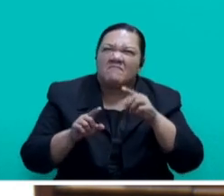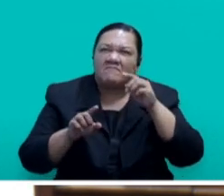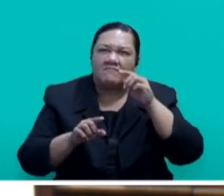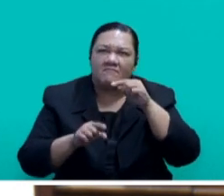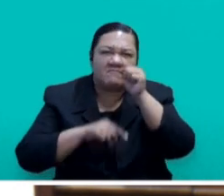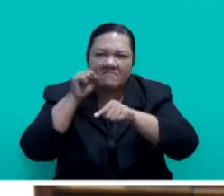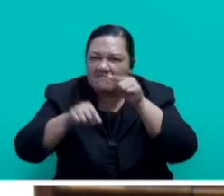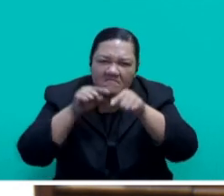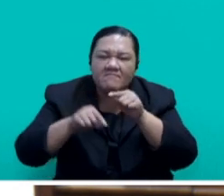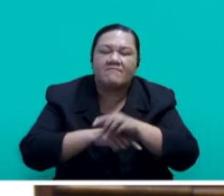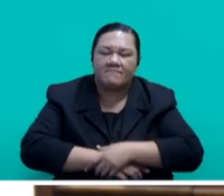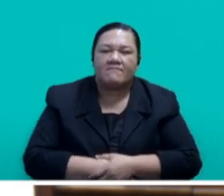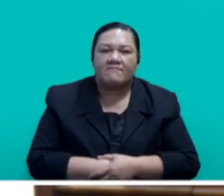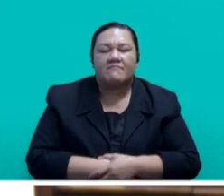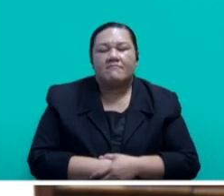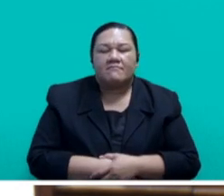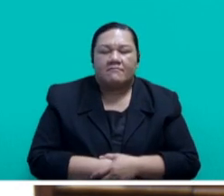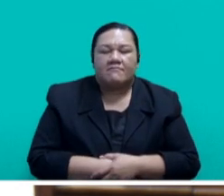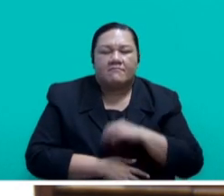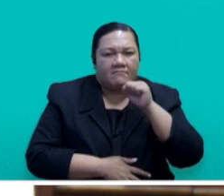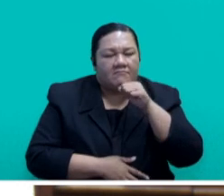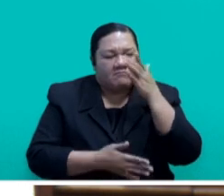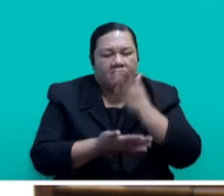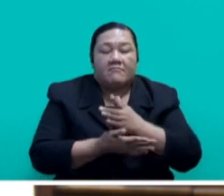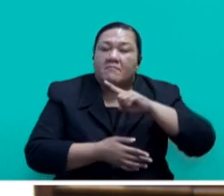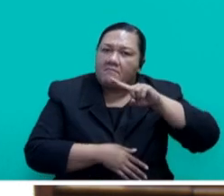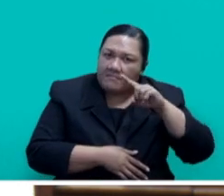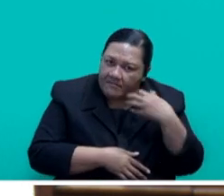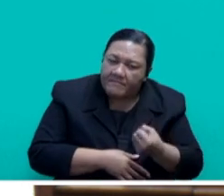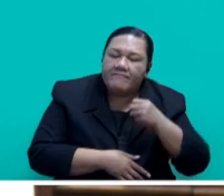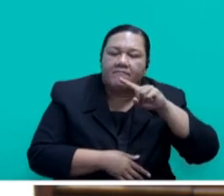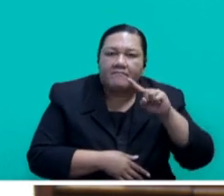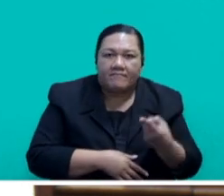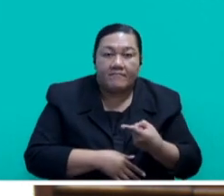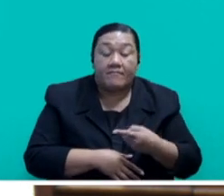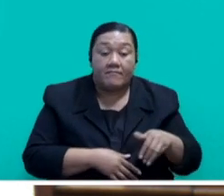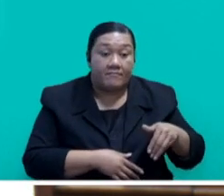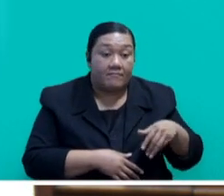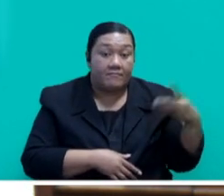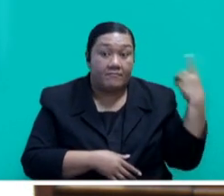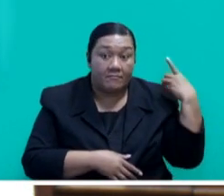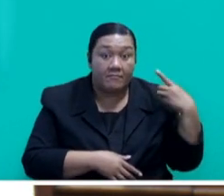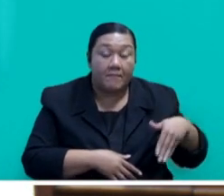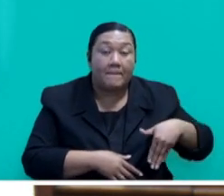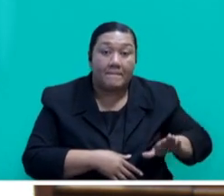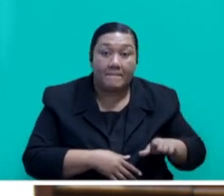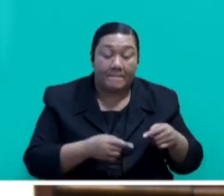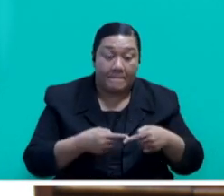and it is the duty of the honourable members of the opposition to try